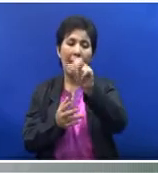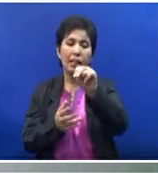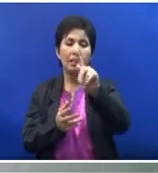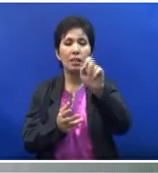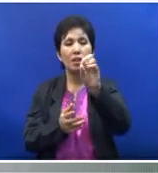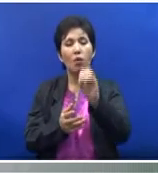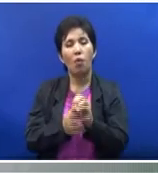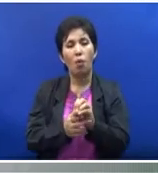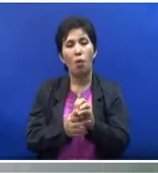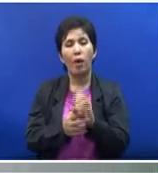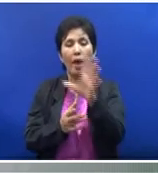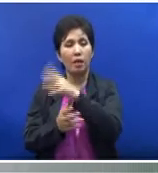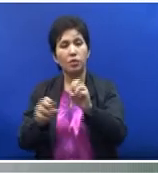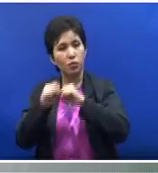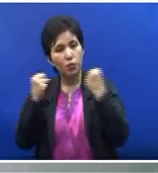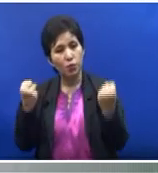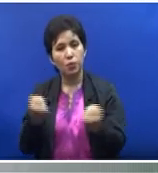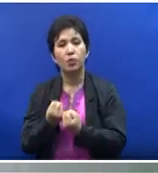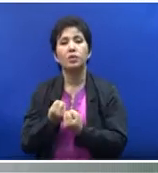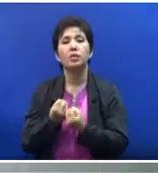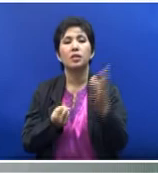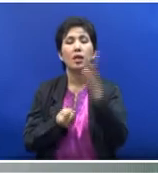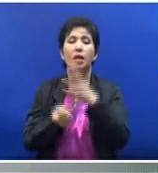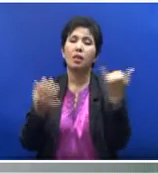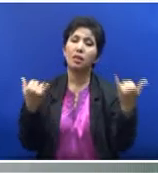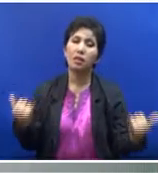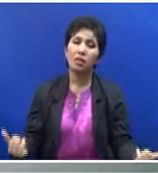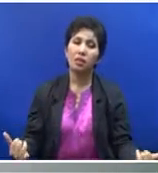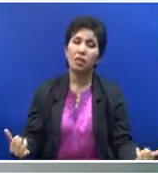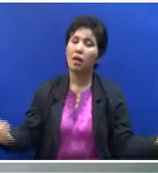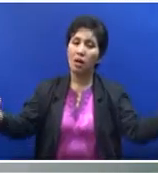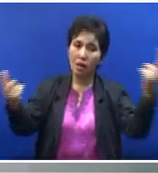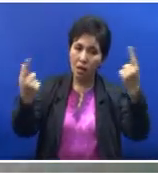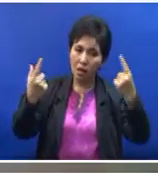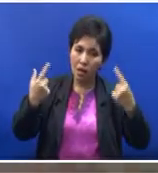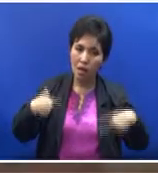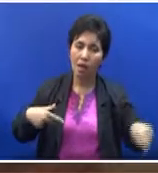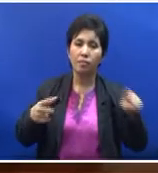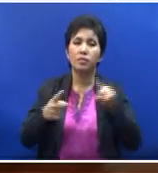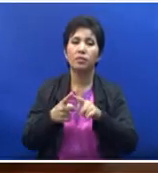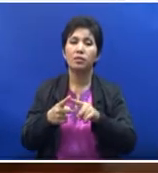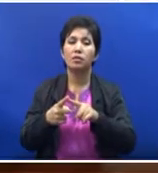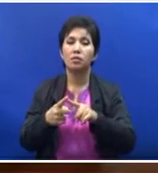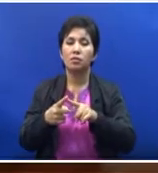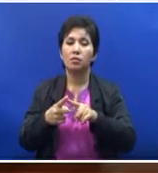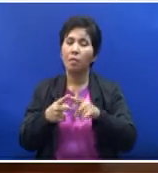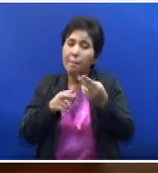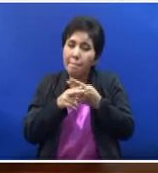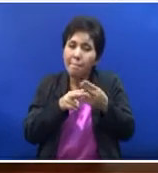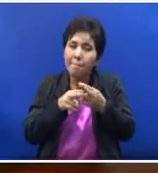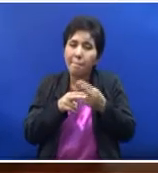anthropological methodology and sociological methodology. Okay, so now we already come to